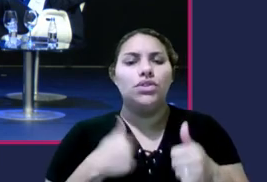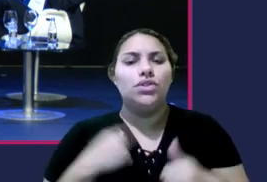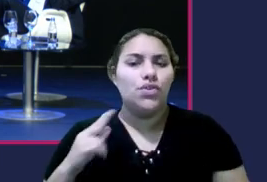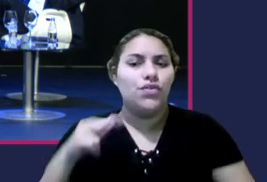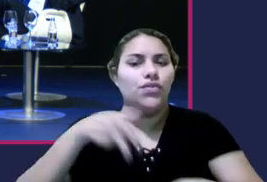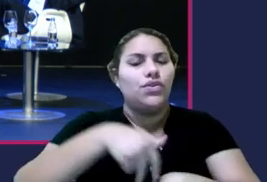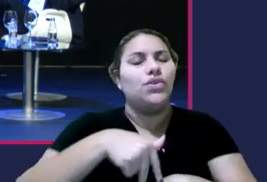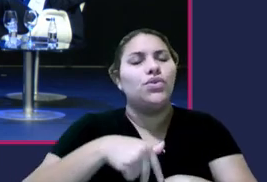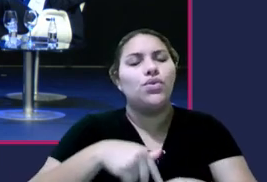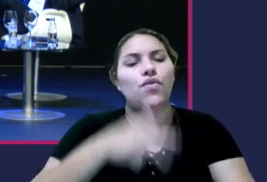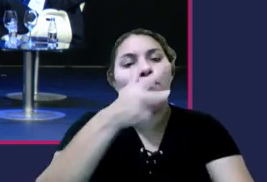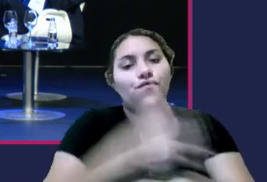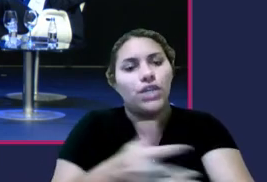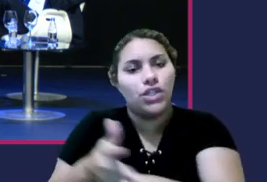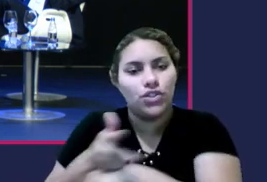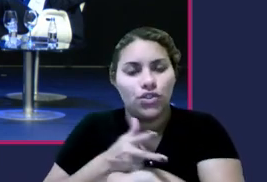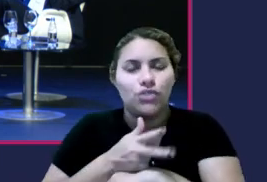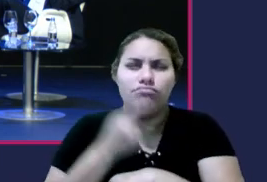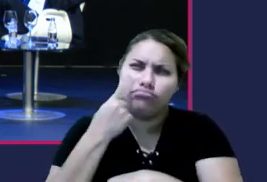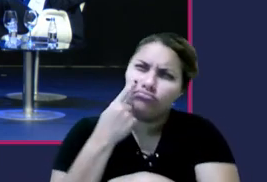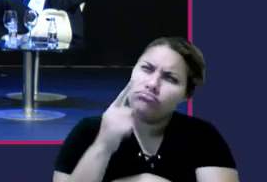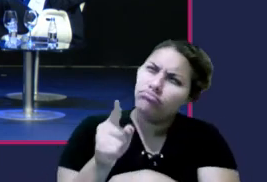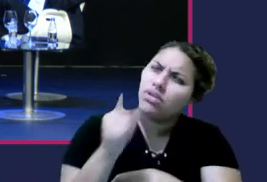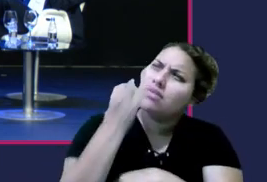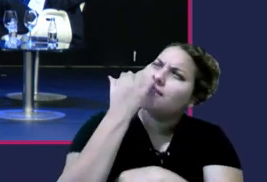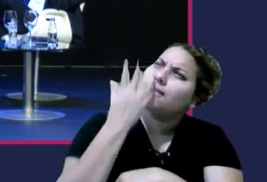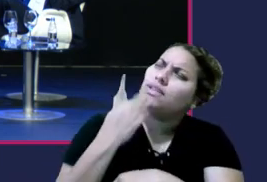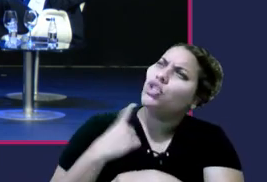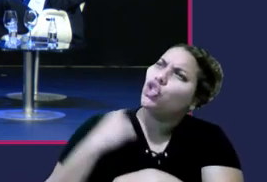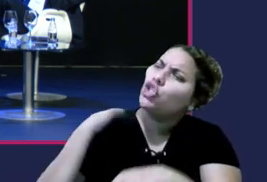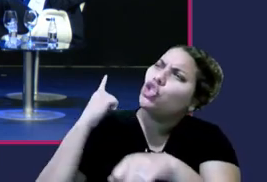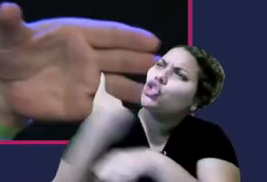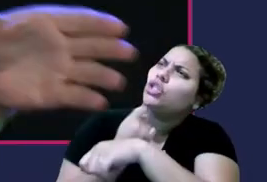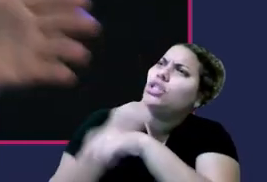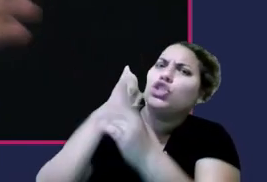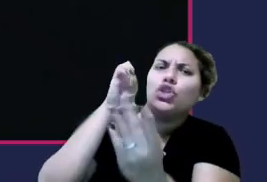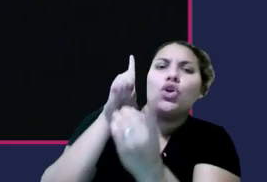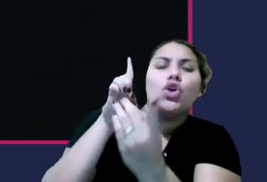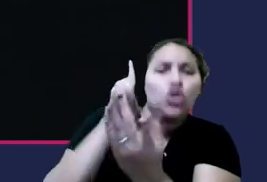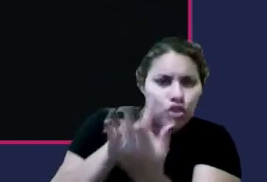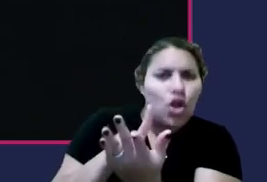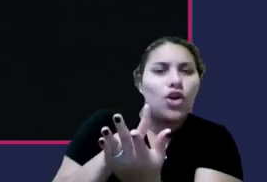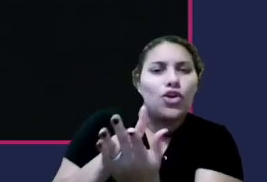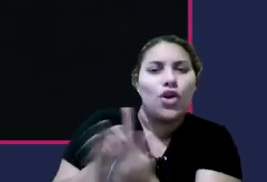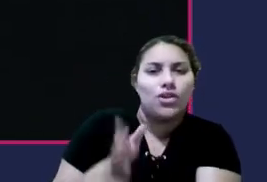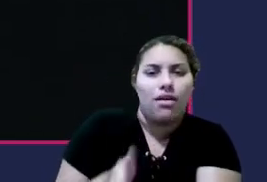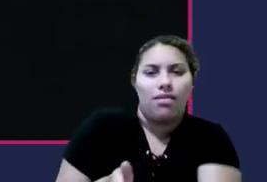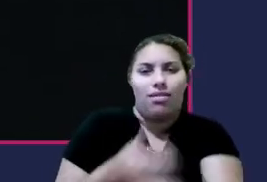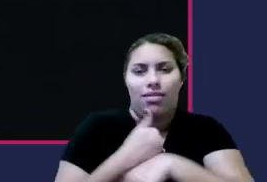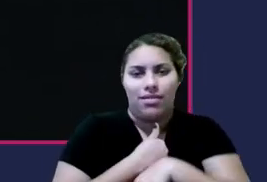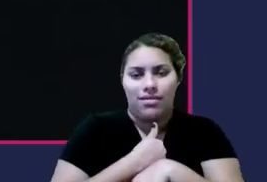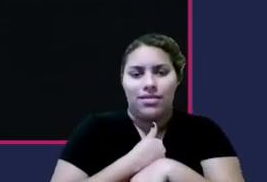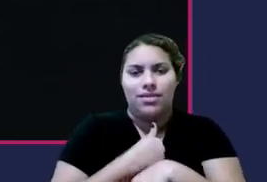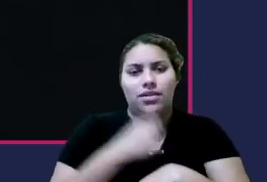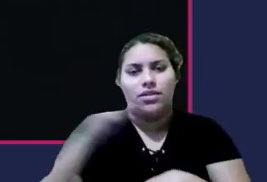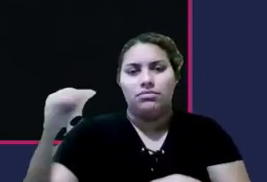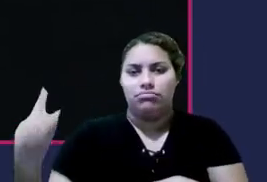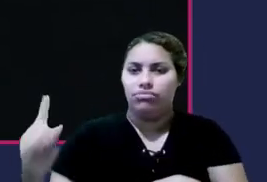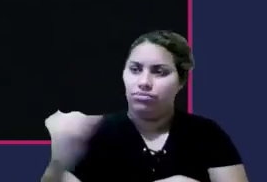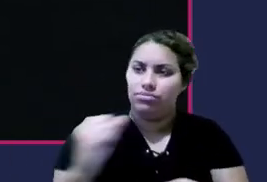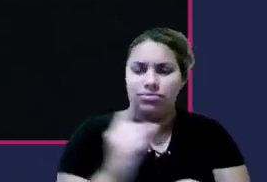I got here, I saw a video of a kid who was early diagnostic,